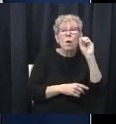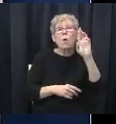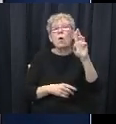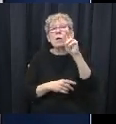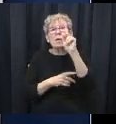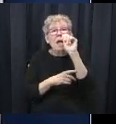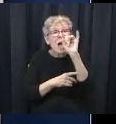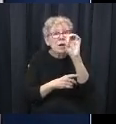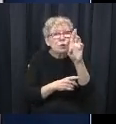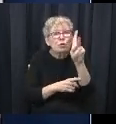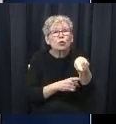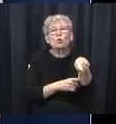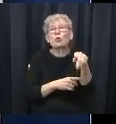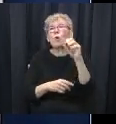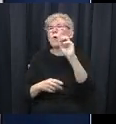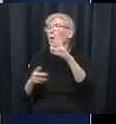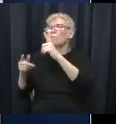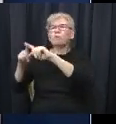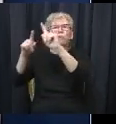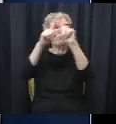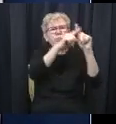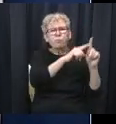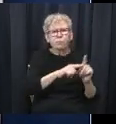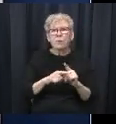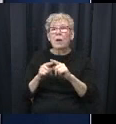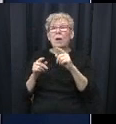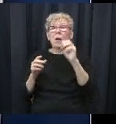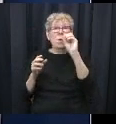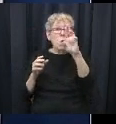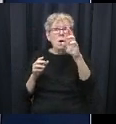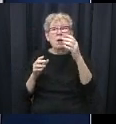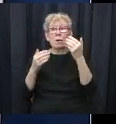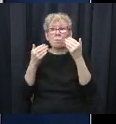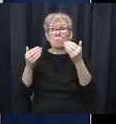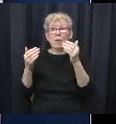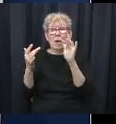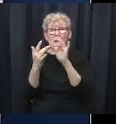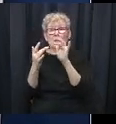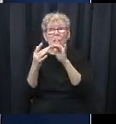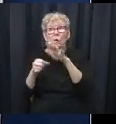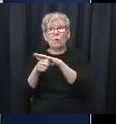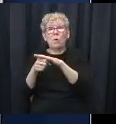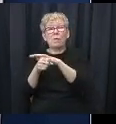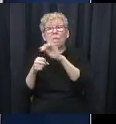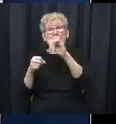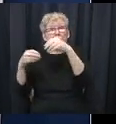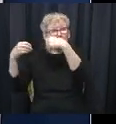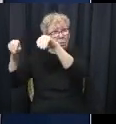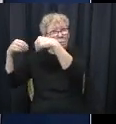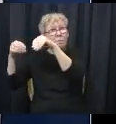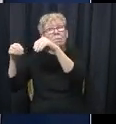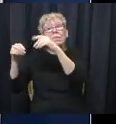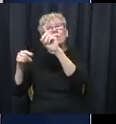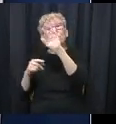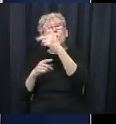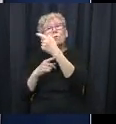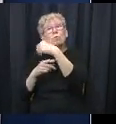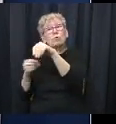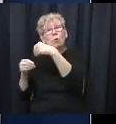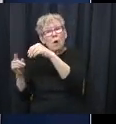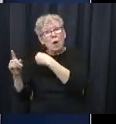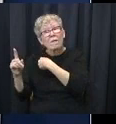not all of them, of course, but some of them do. And they will be able to administer it to people 65 and up starting Monday based